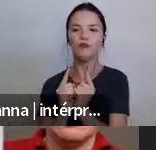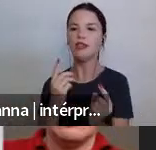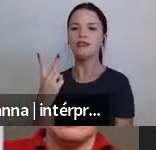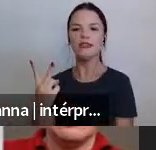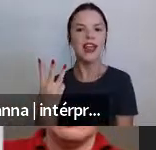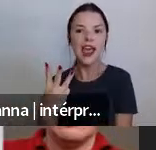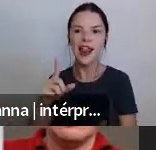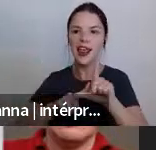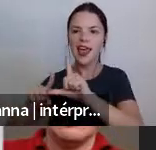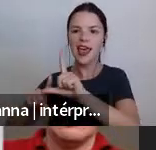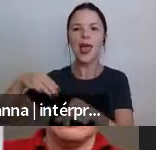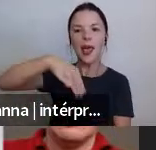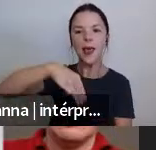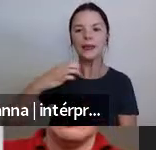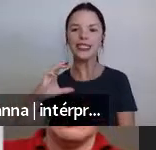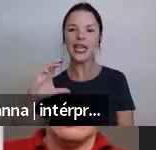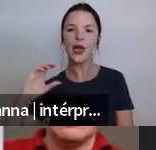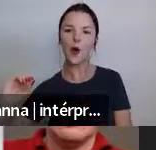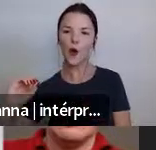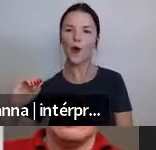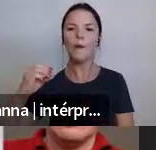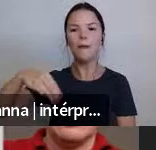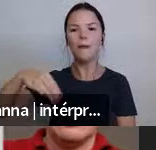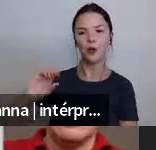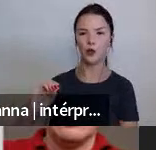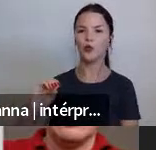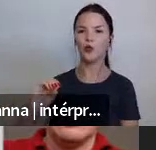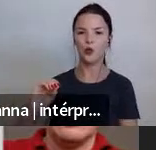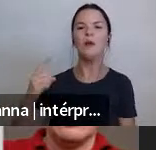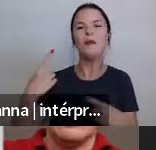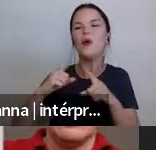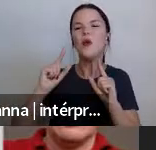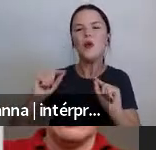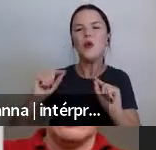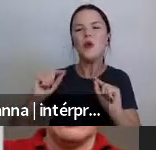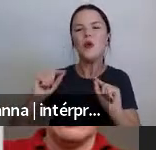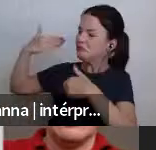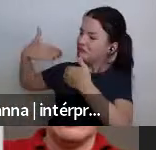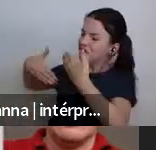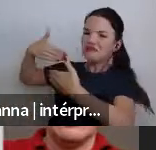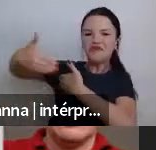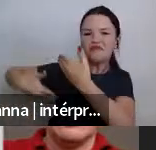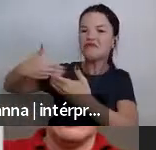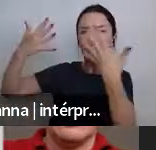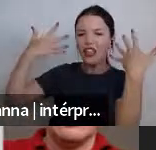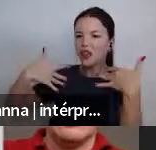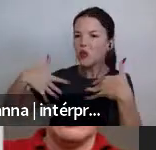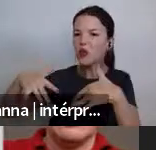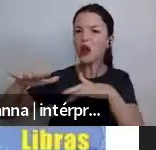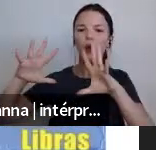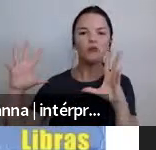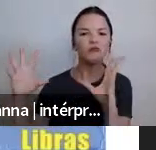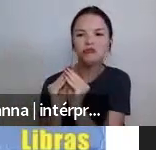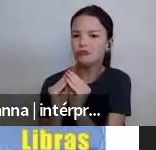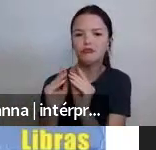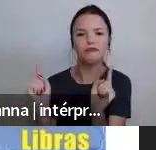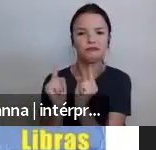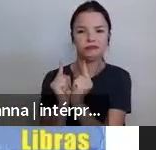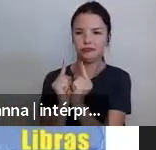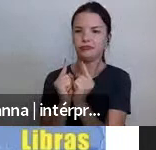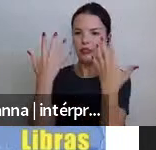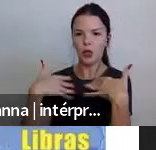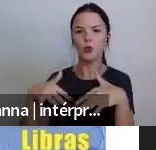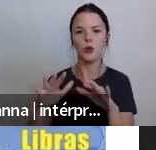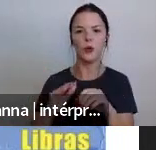letters, probably because it went through a nativization process. Okay.